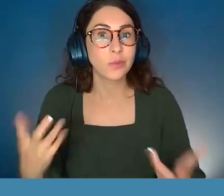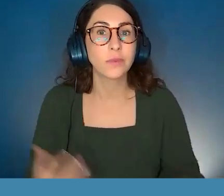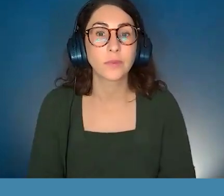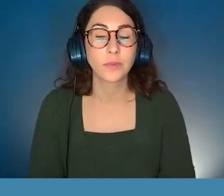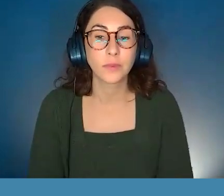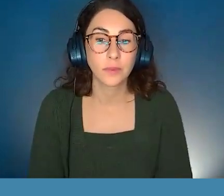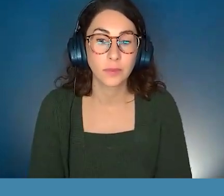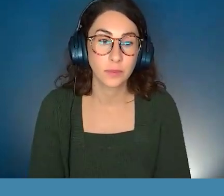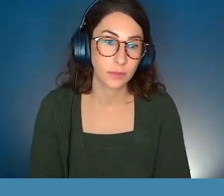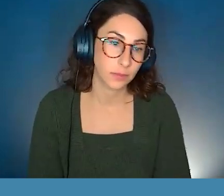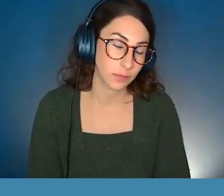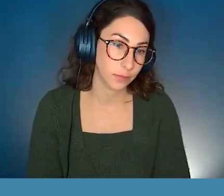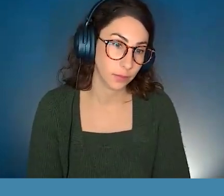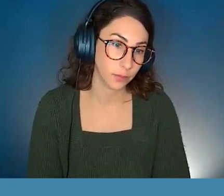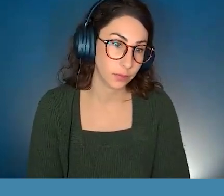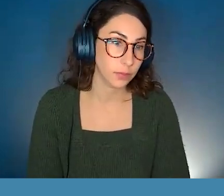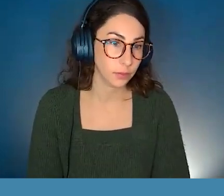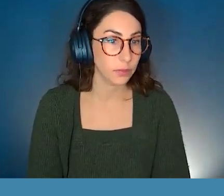illness.